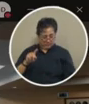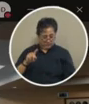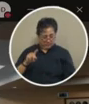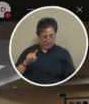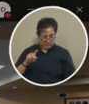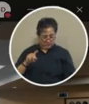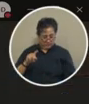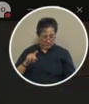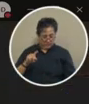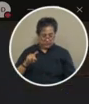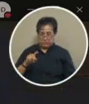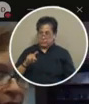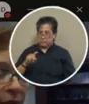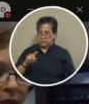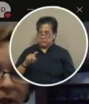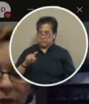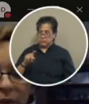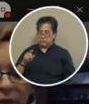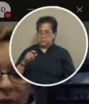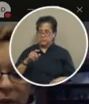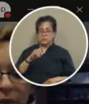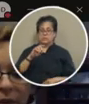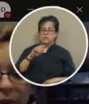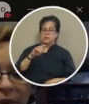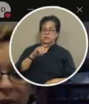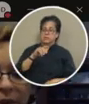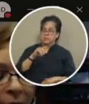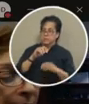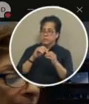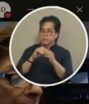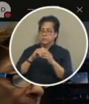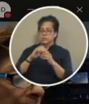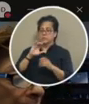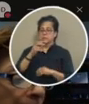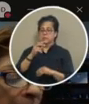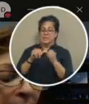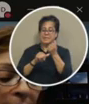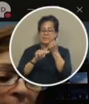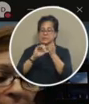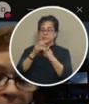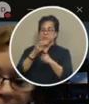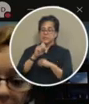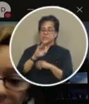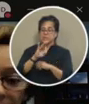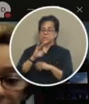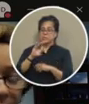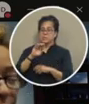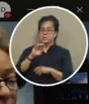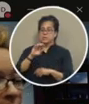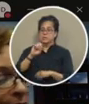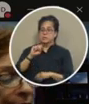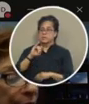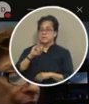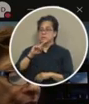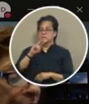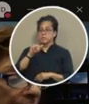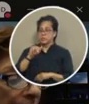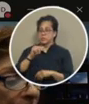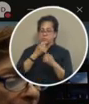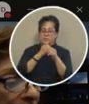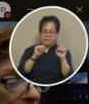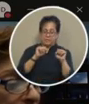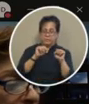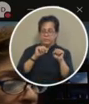Good morning. Can you hear me? Assistant Chief Z Silva with the El Paso Police Department. 3.1 set the standard for the safe and